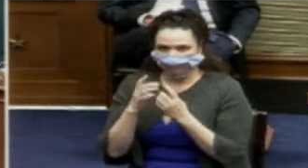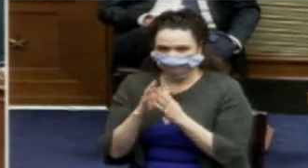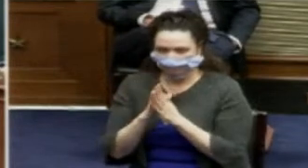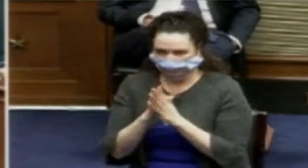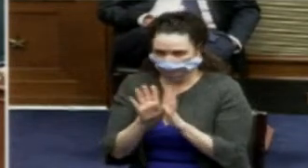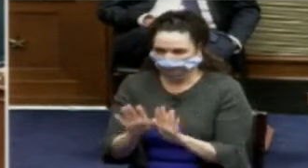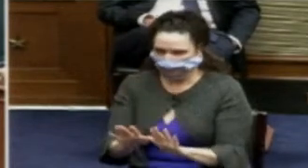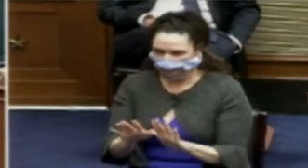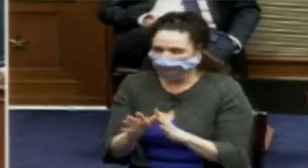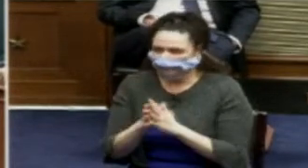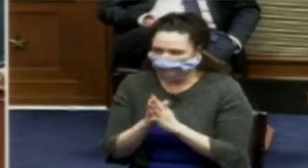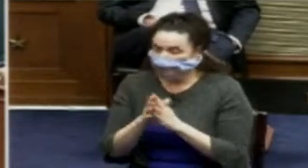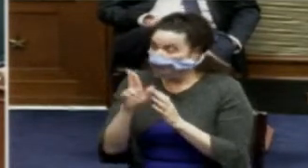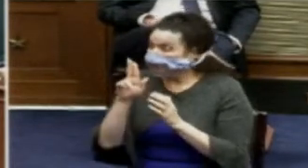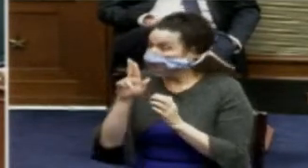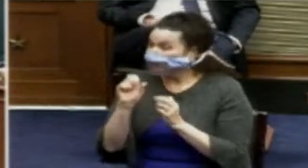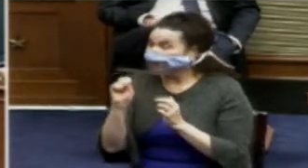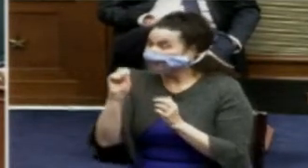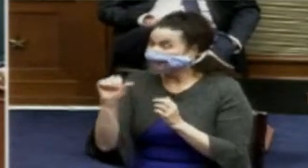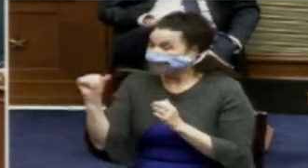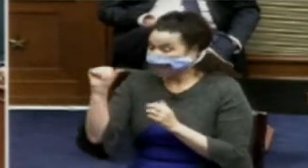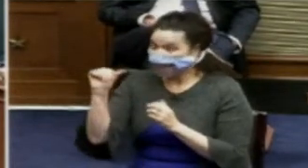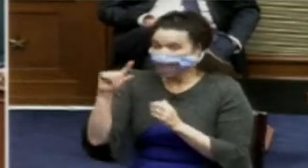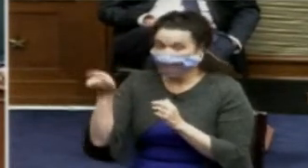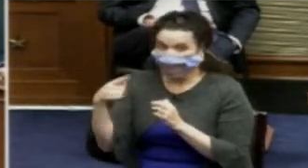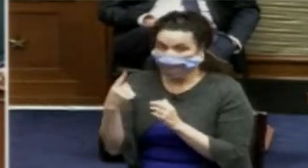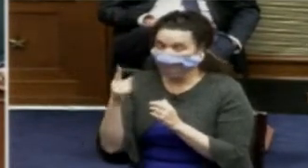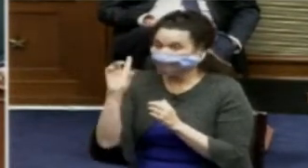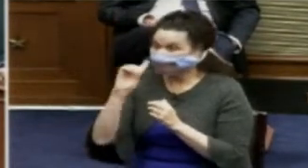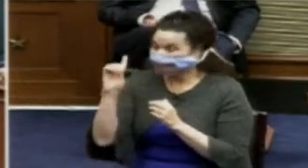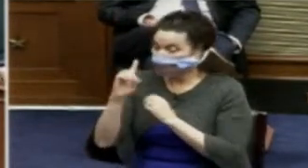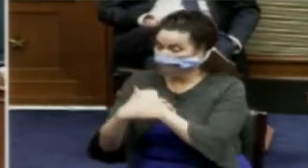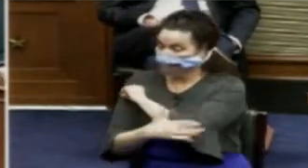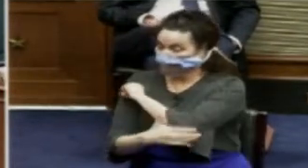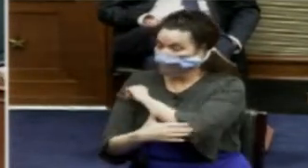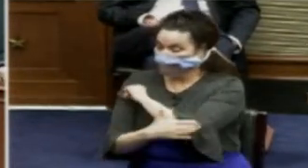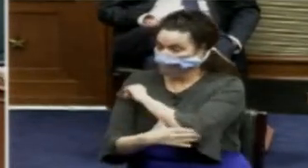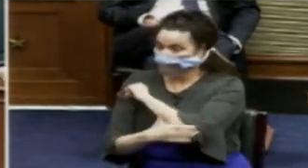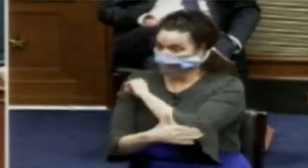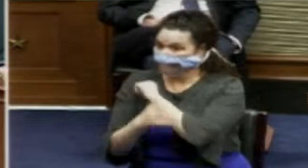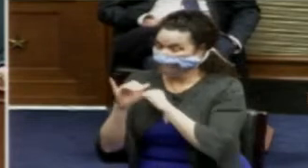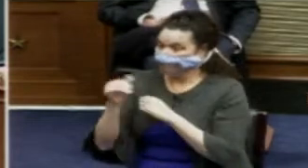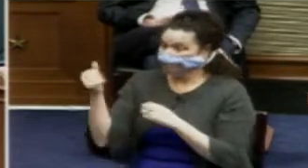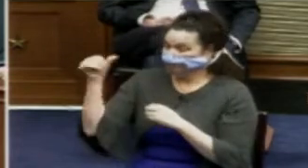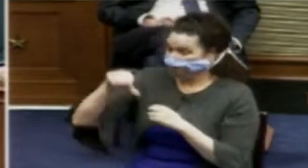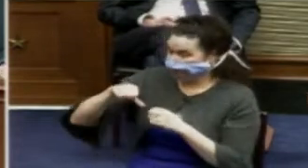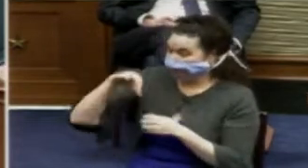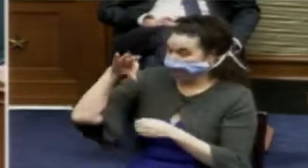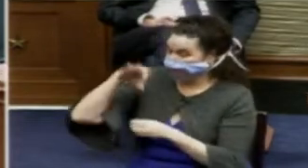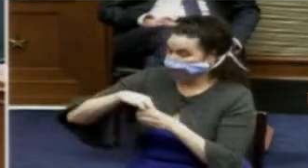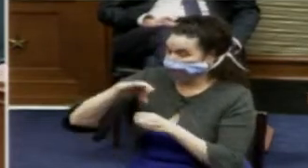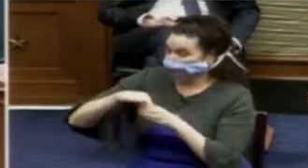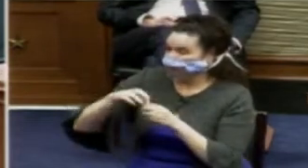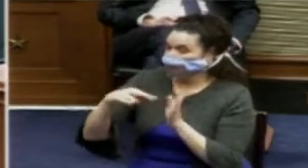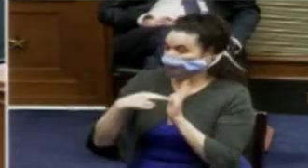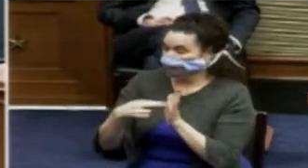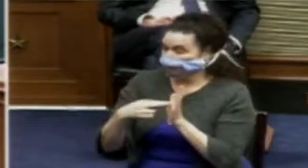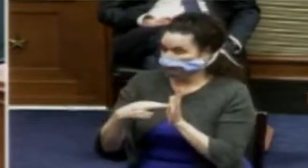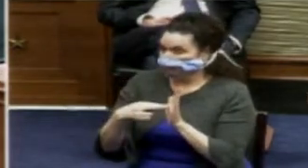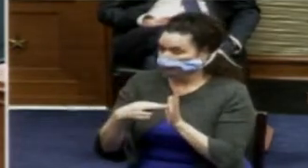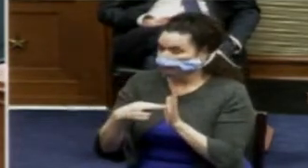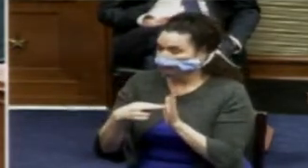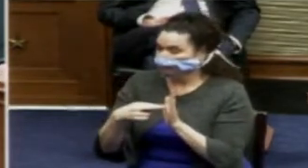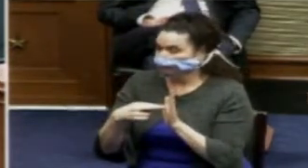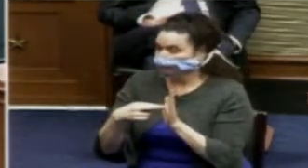United States is the only democratic country that denies voting representation in